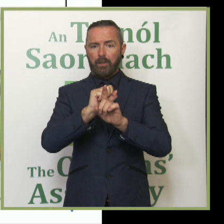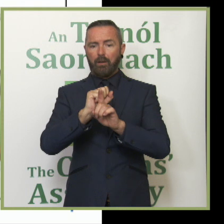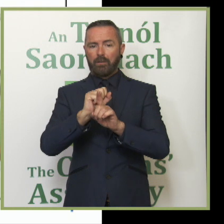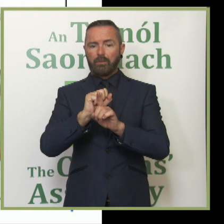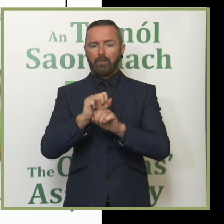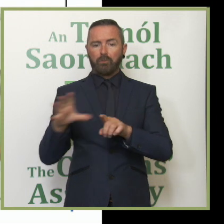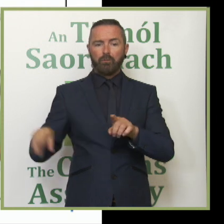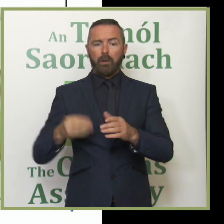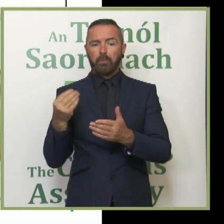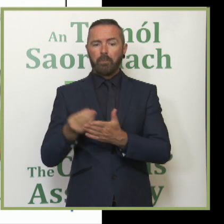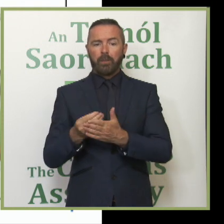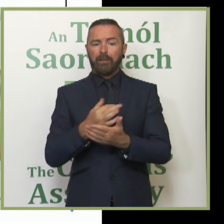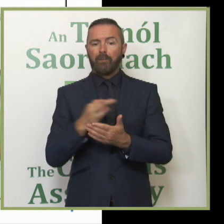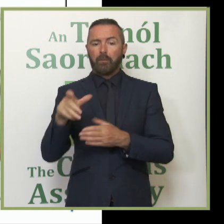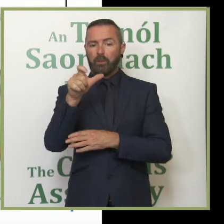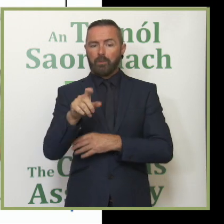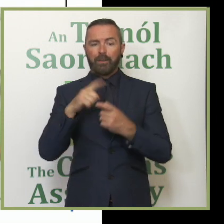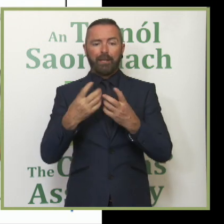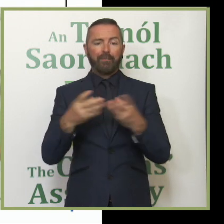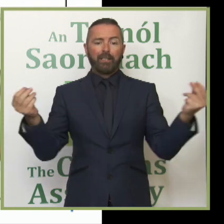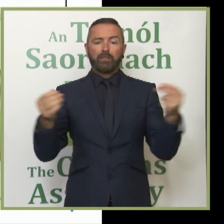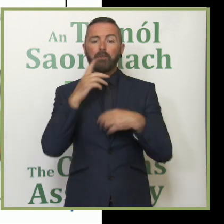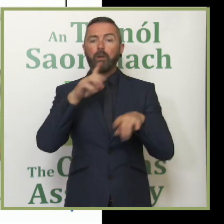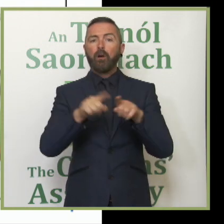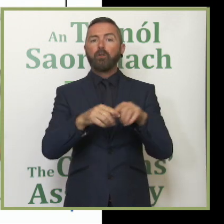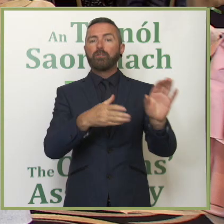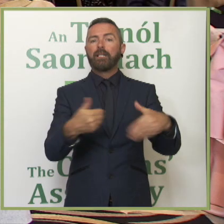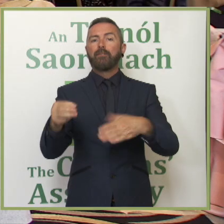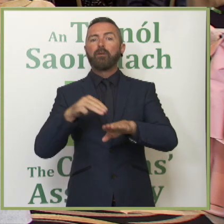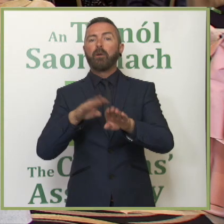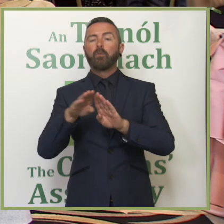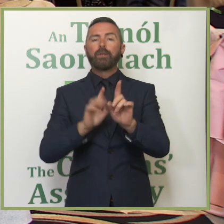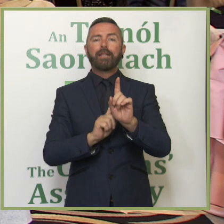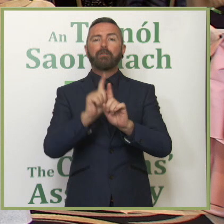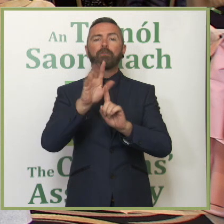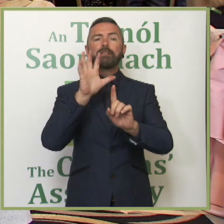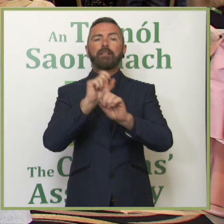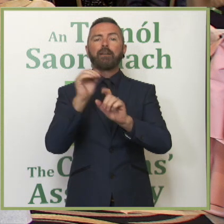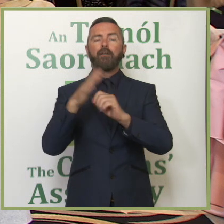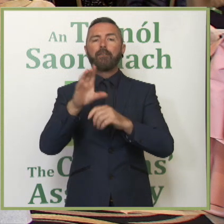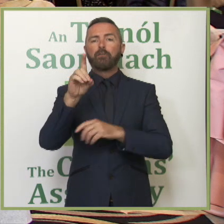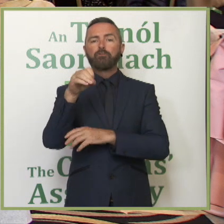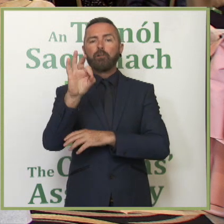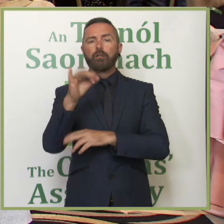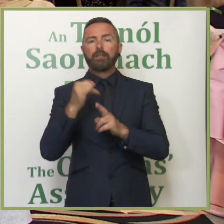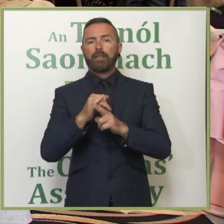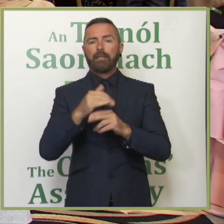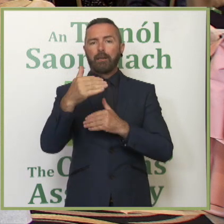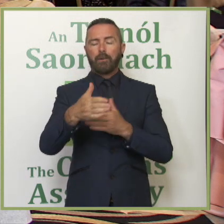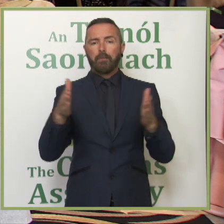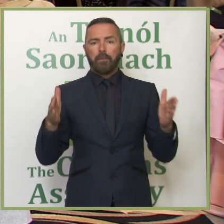and vanished, but also delivery problems with increasing detection of drugs in packaging